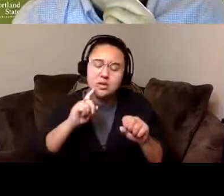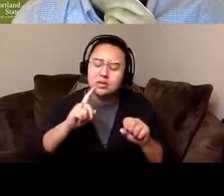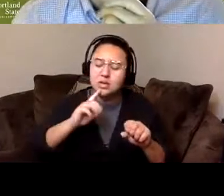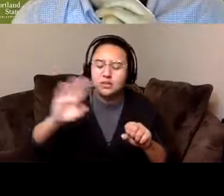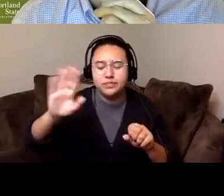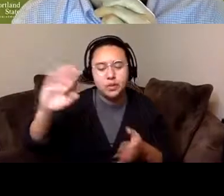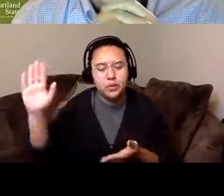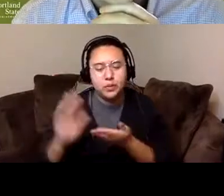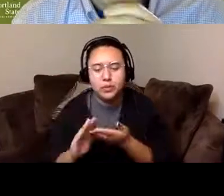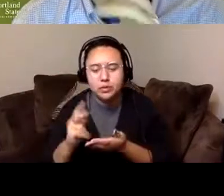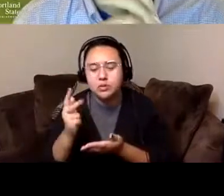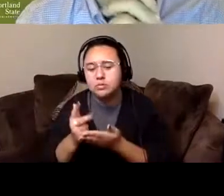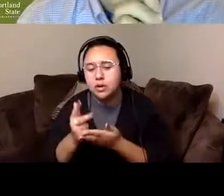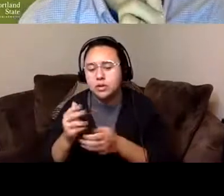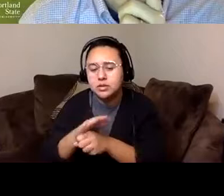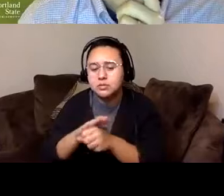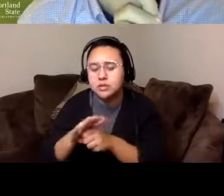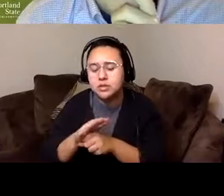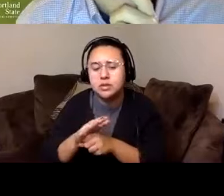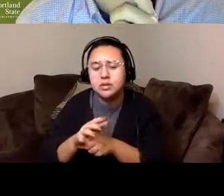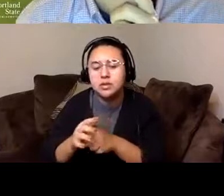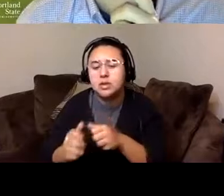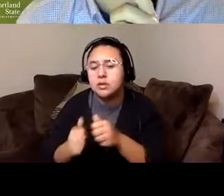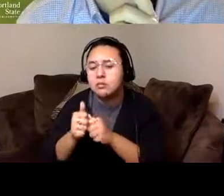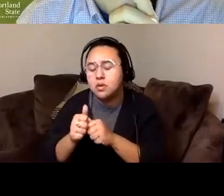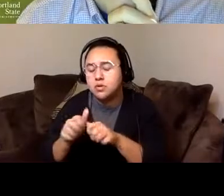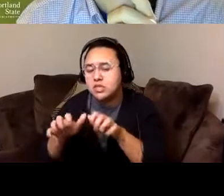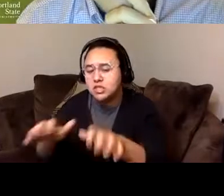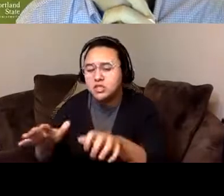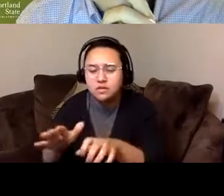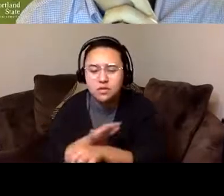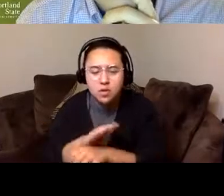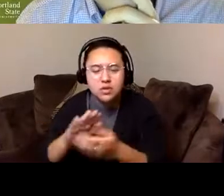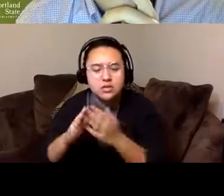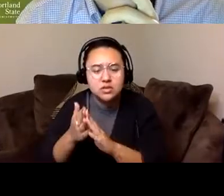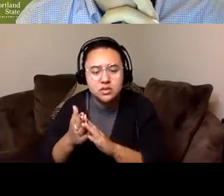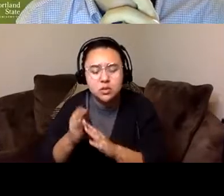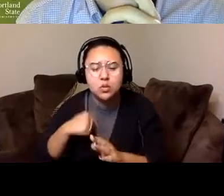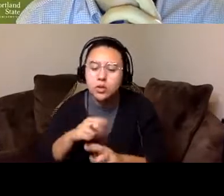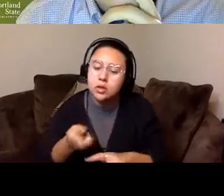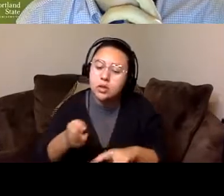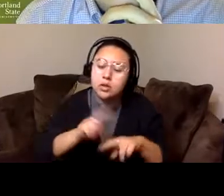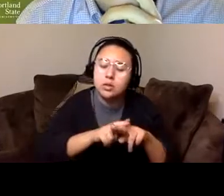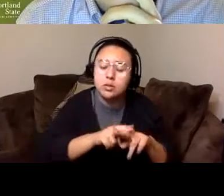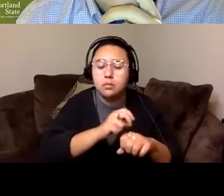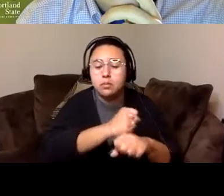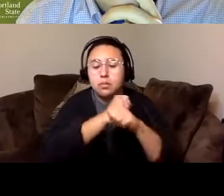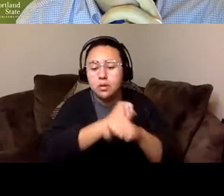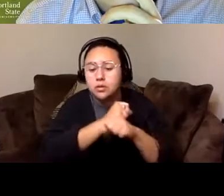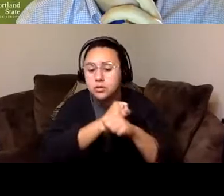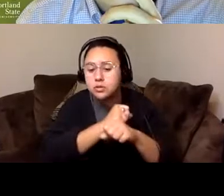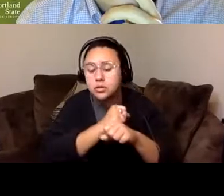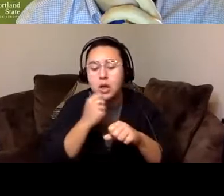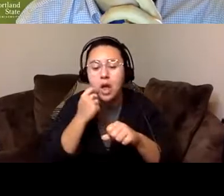of parking spaces in our most dense neighborhoods. Let's increase the number of protected, but the mileage